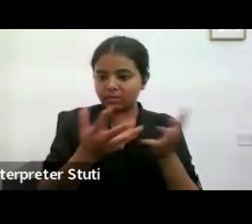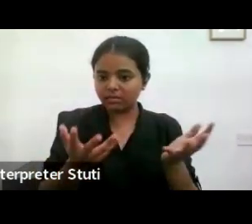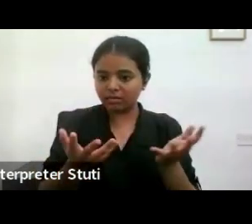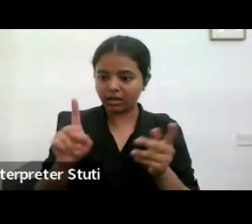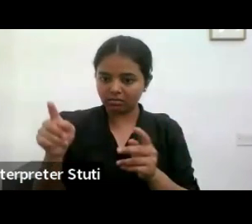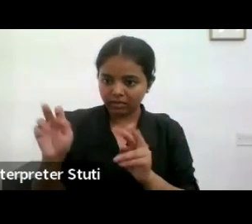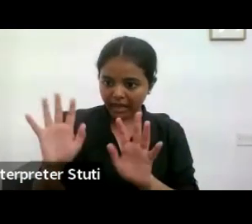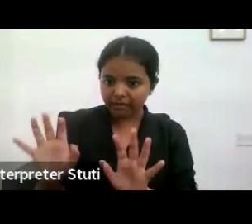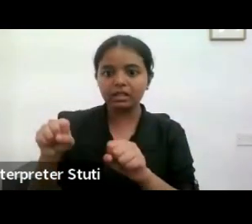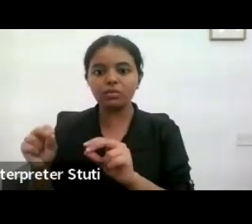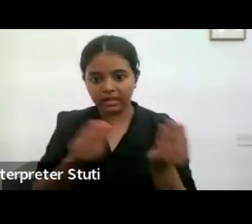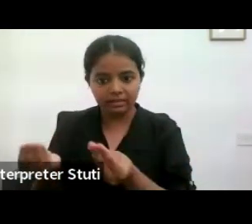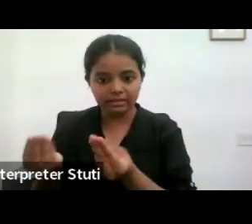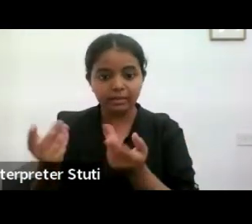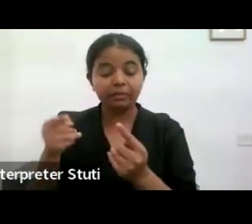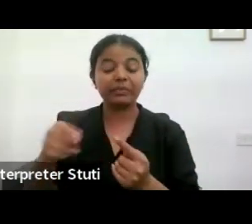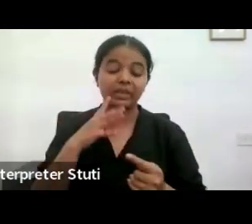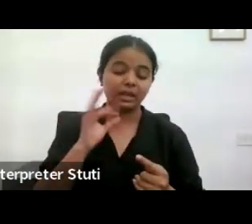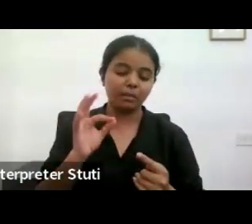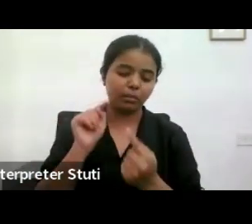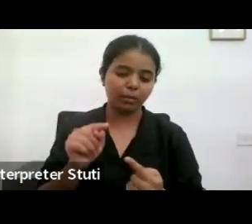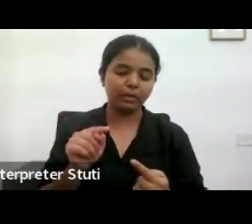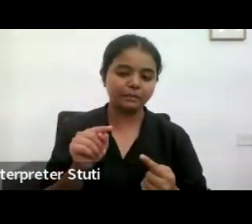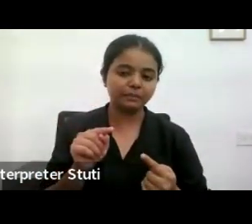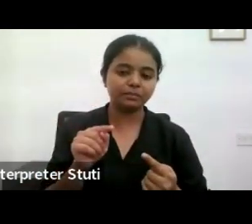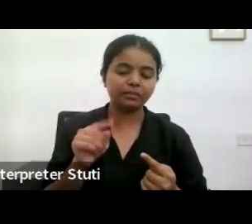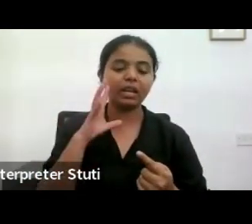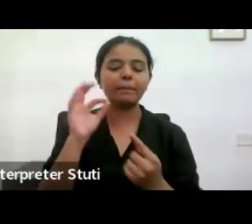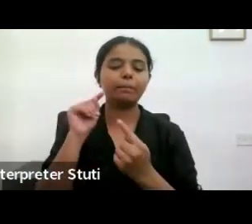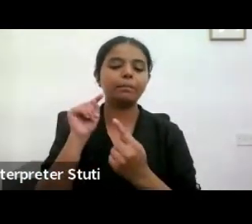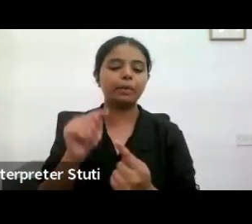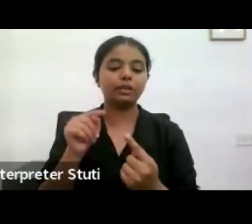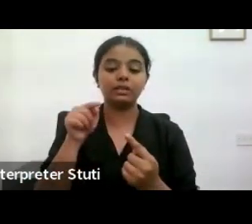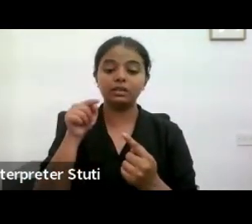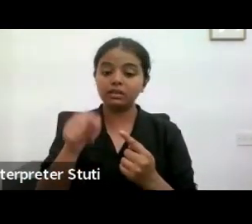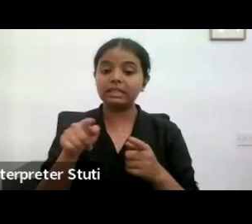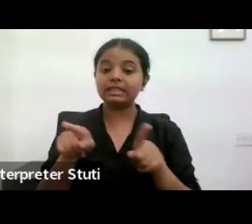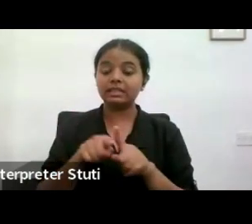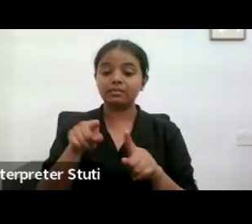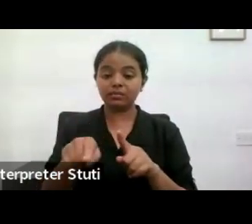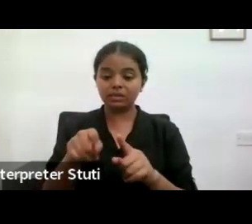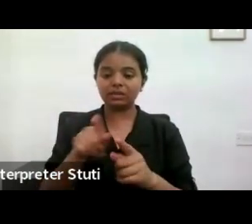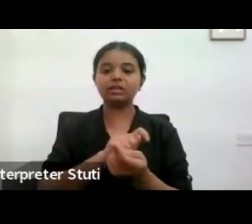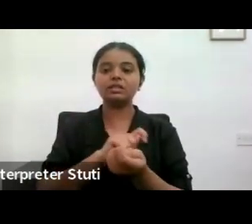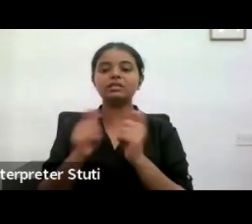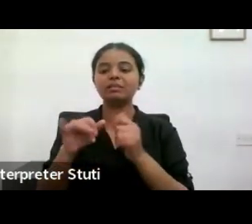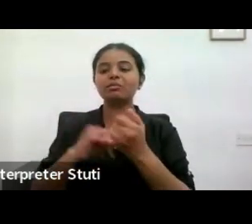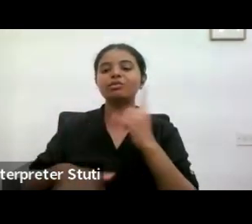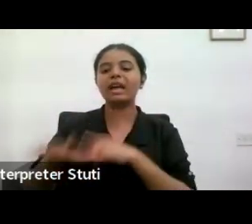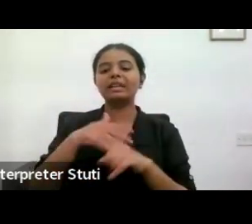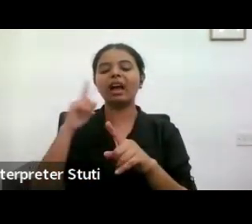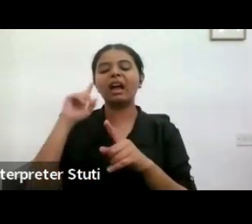then I think really important to mention this, this idea of really working to change social norms